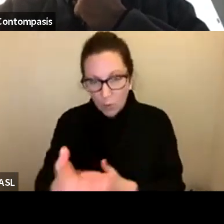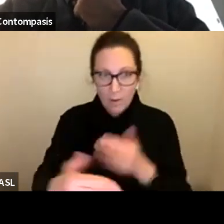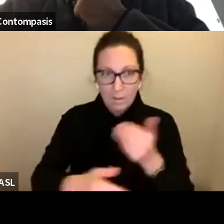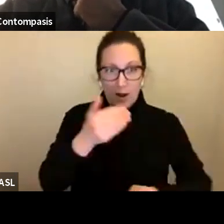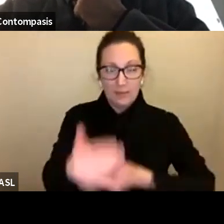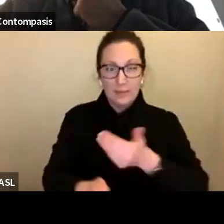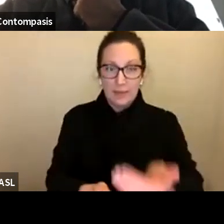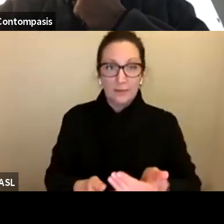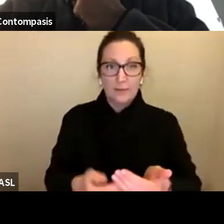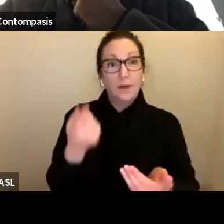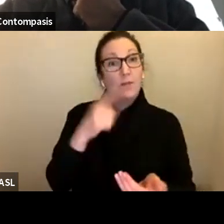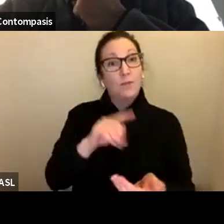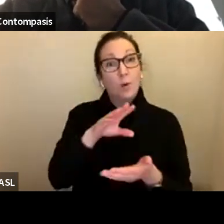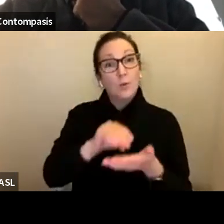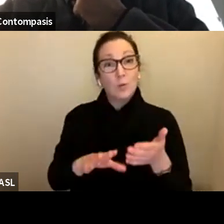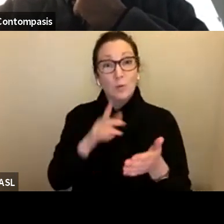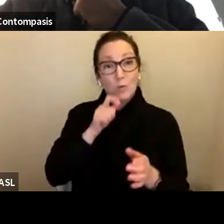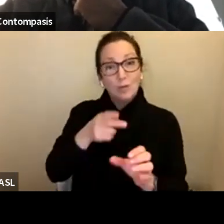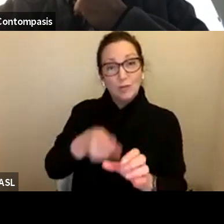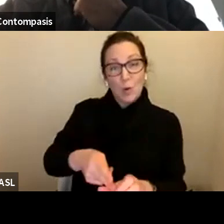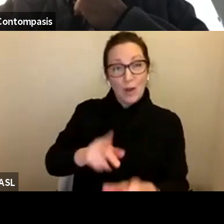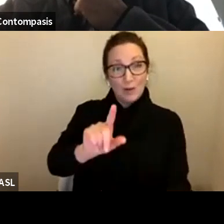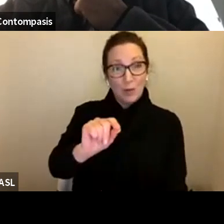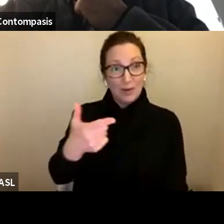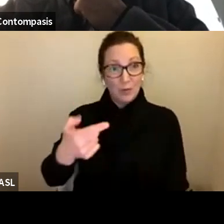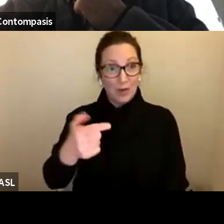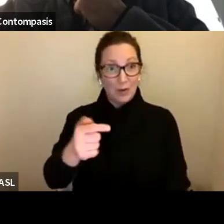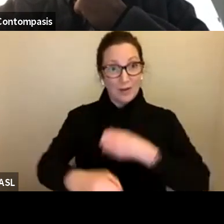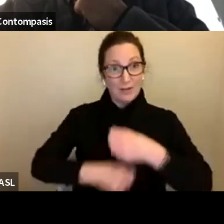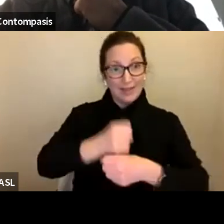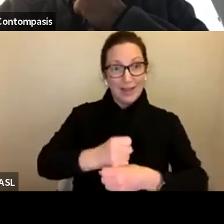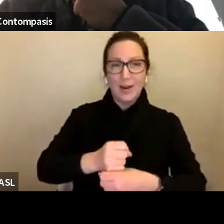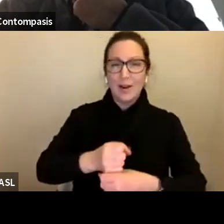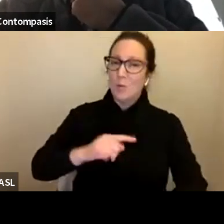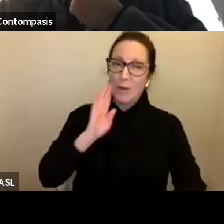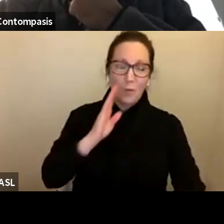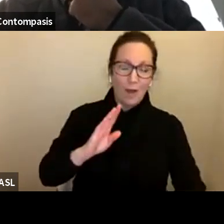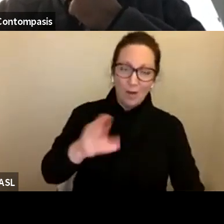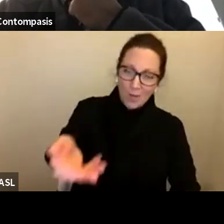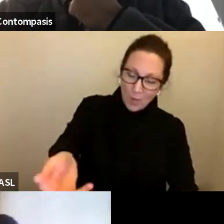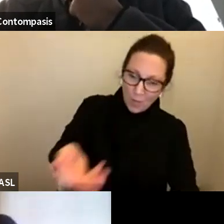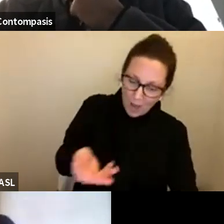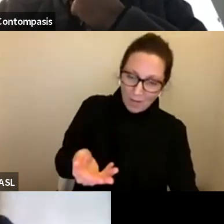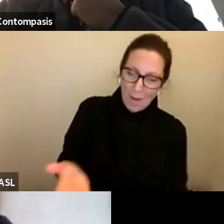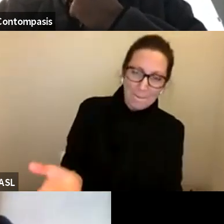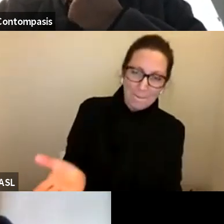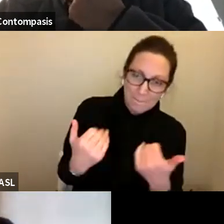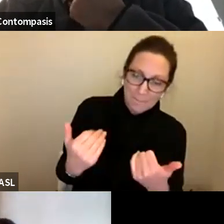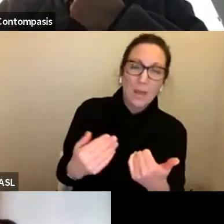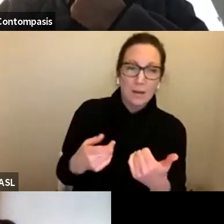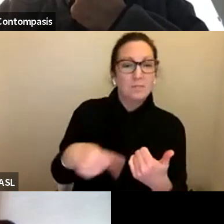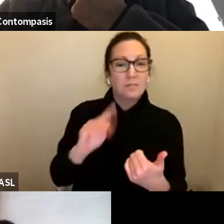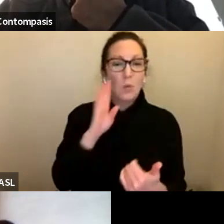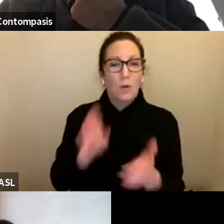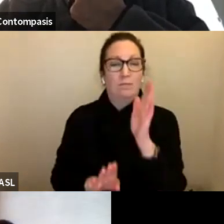into 2021, we'll be the first to say welcome, and we know that you will not only thrive in our community, you will enrich